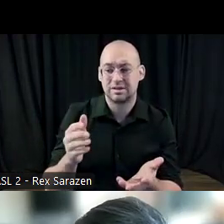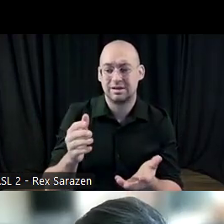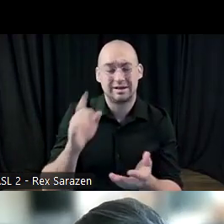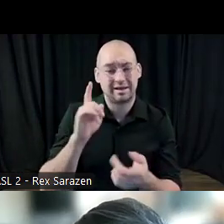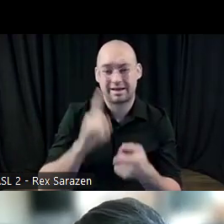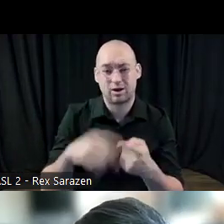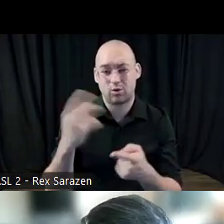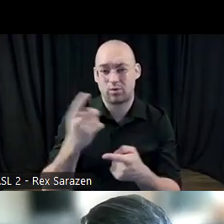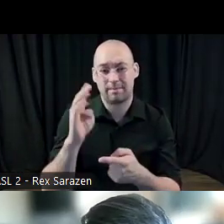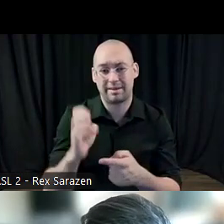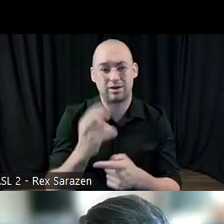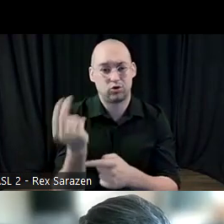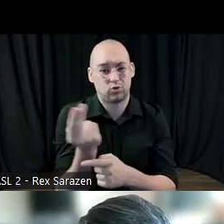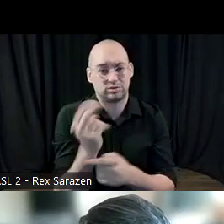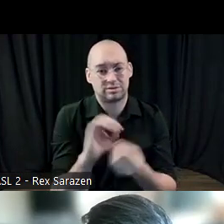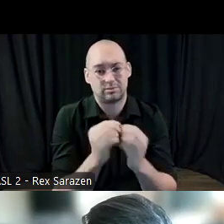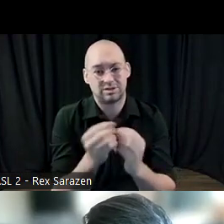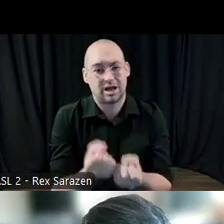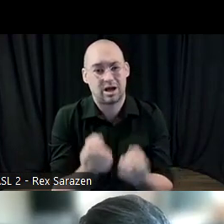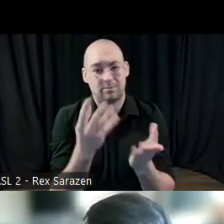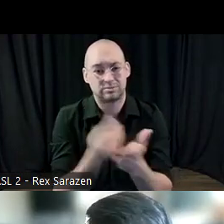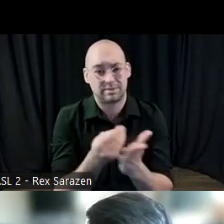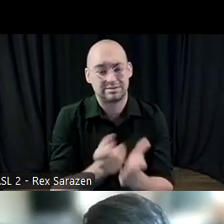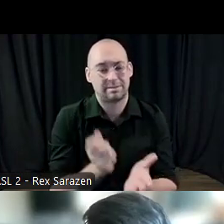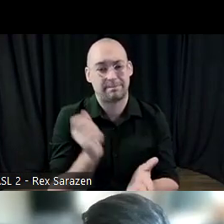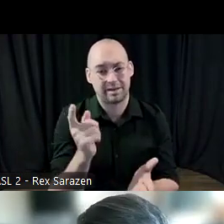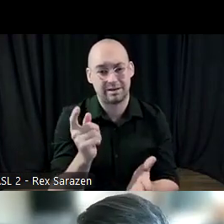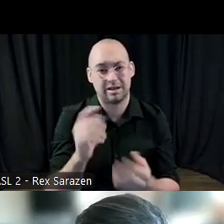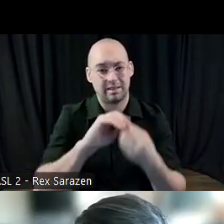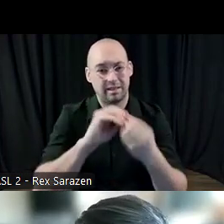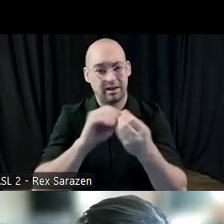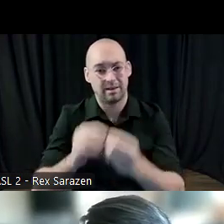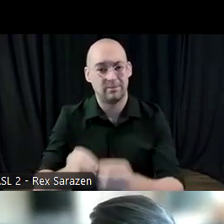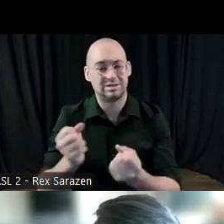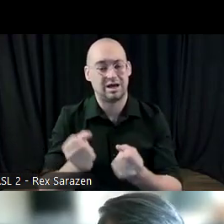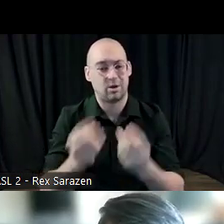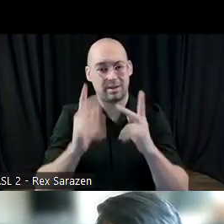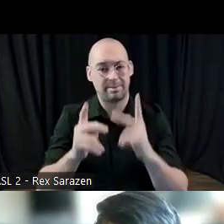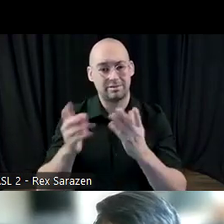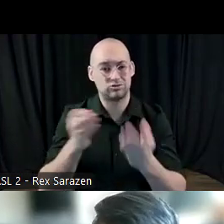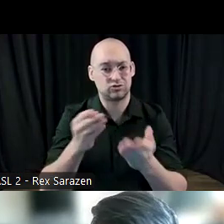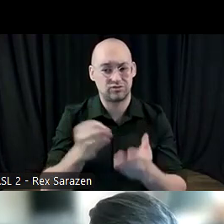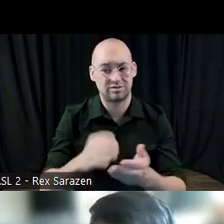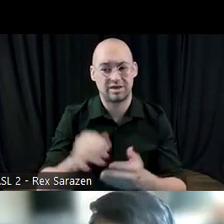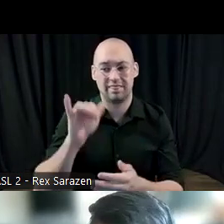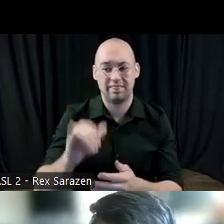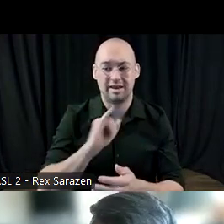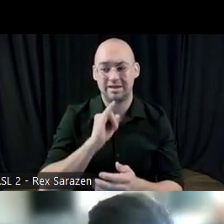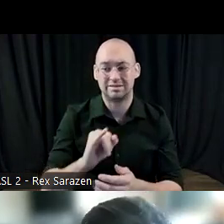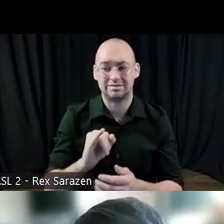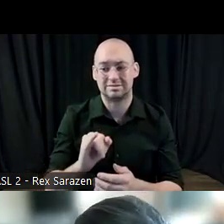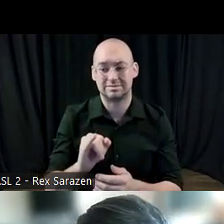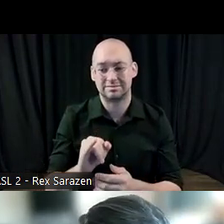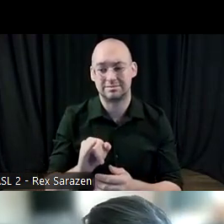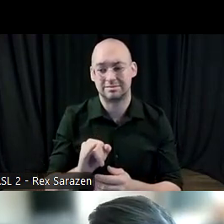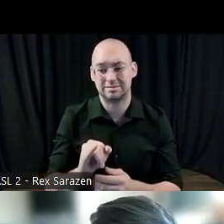utilization numbers, meaning how much money was spent and just the numbers of how many people were served. It is